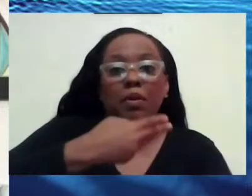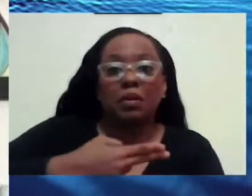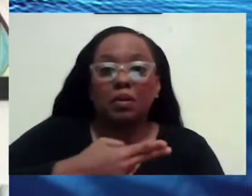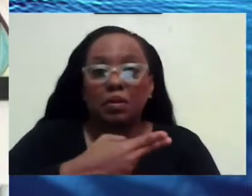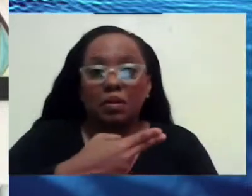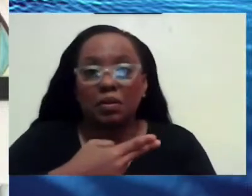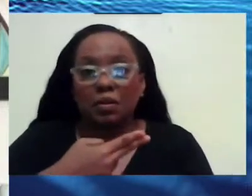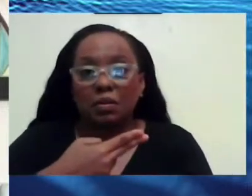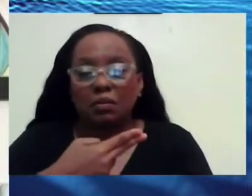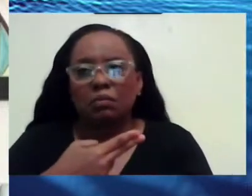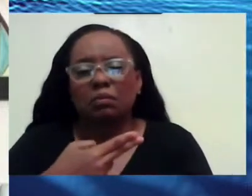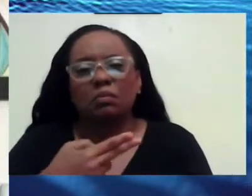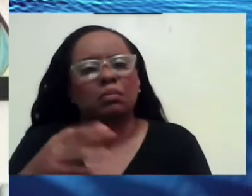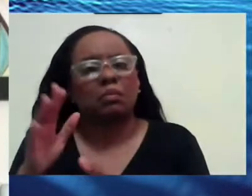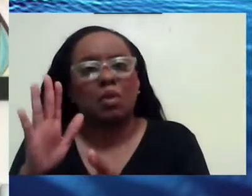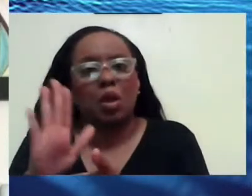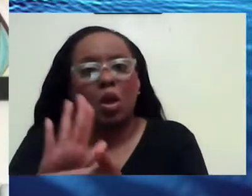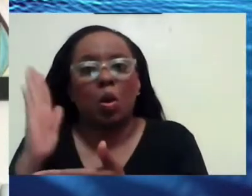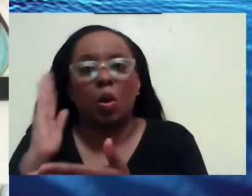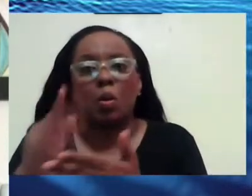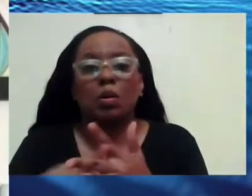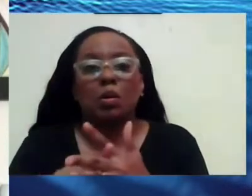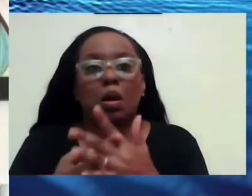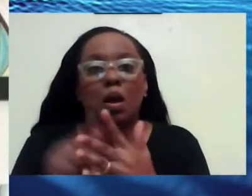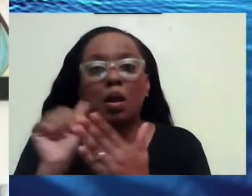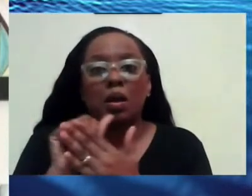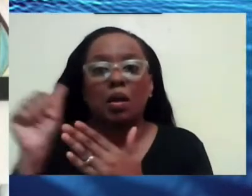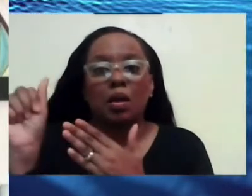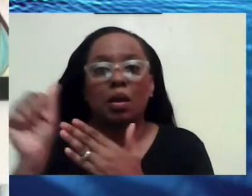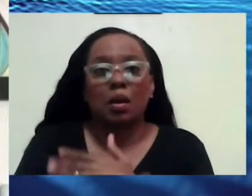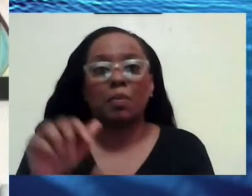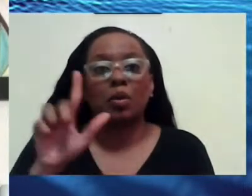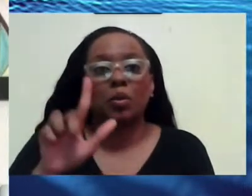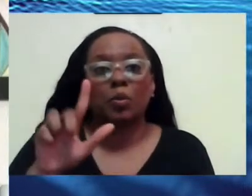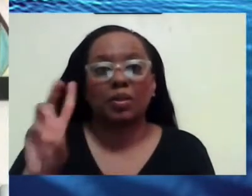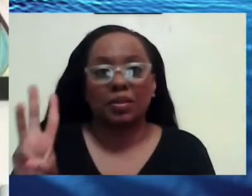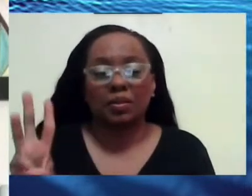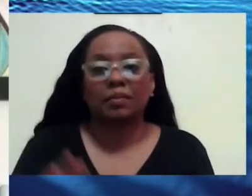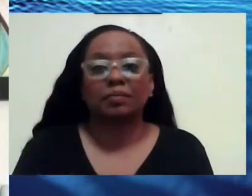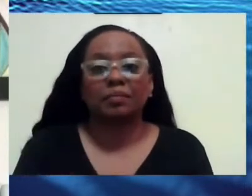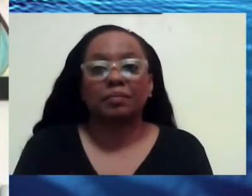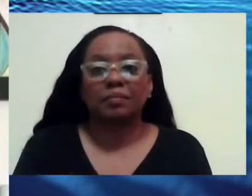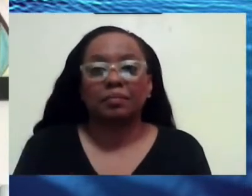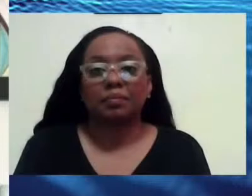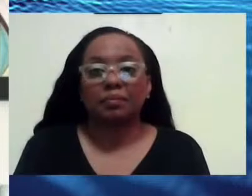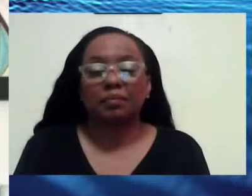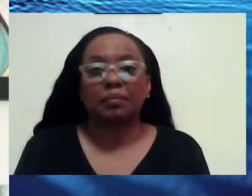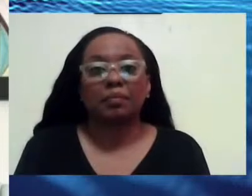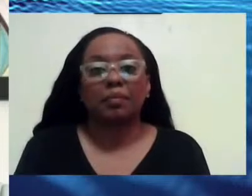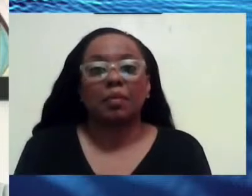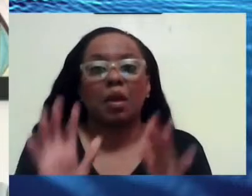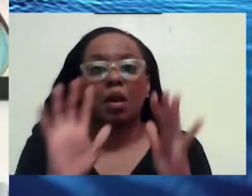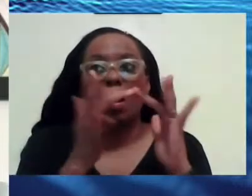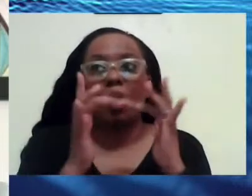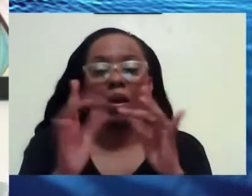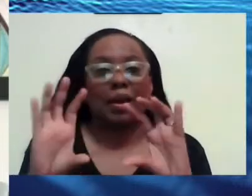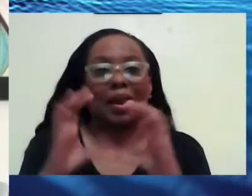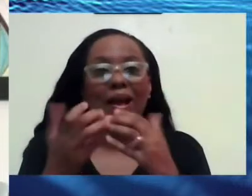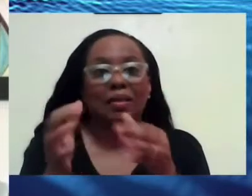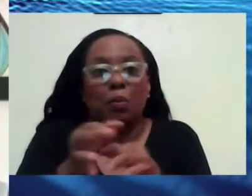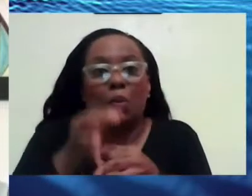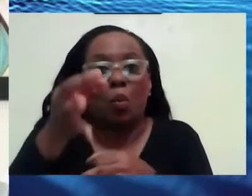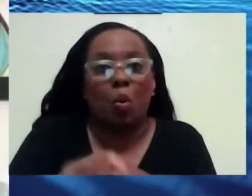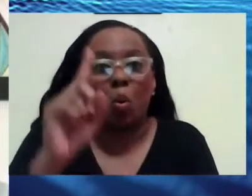the 26th of April. The commencement of all online classes will also be delayed by 1 week.